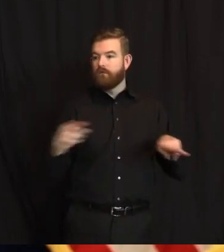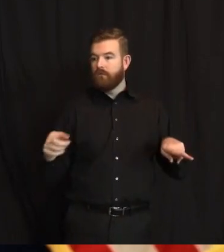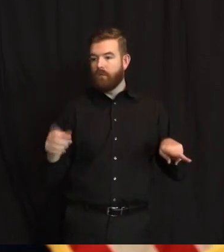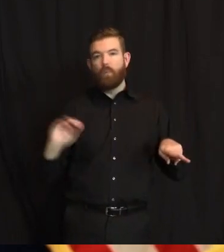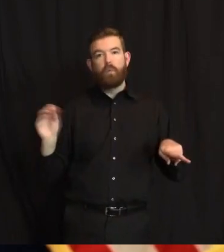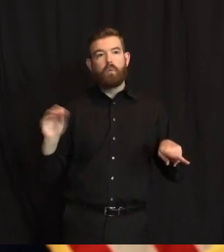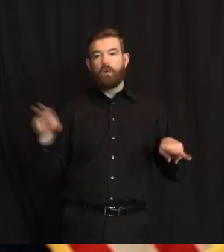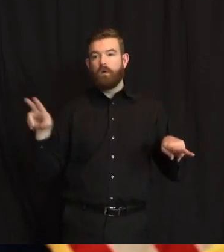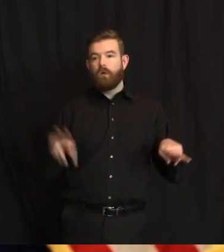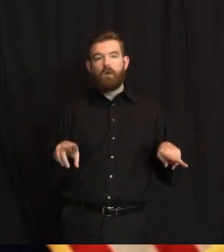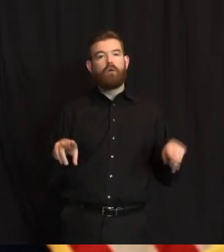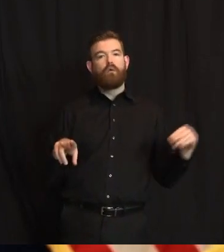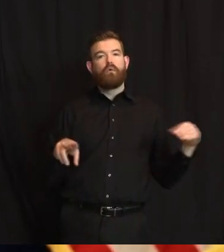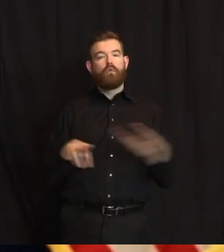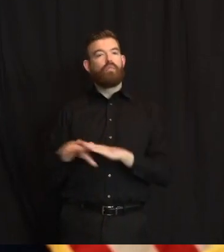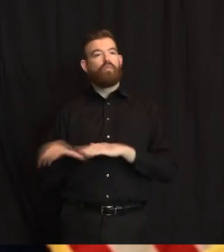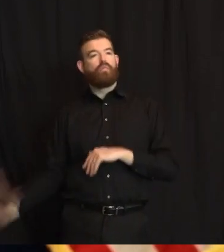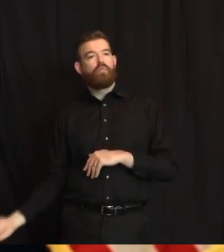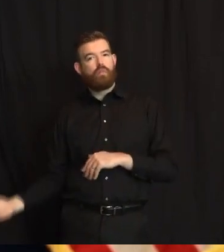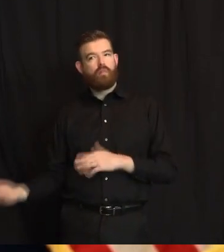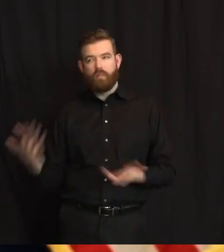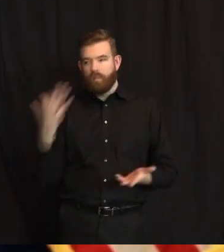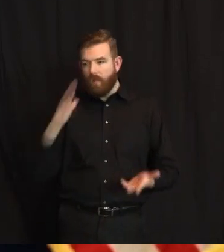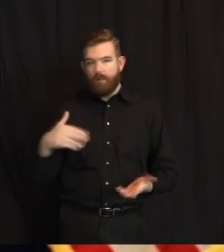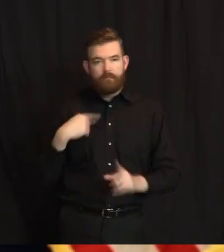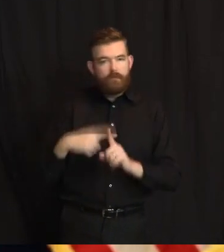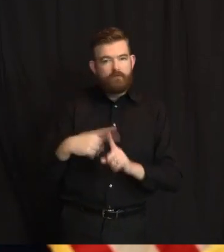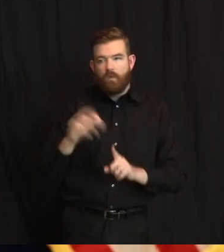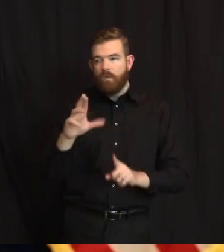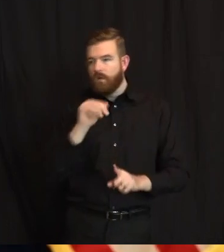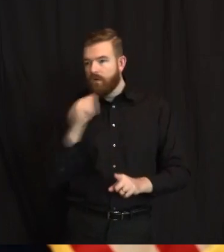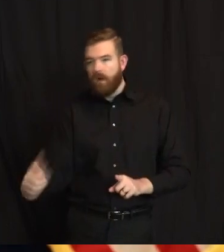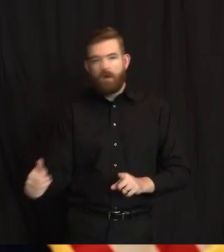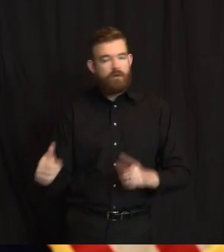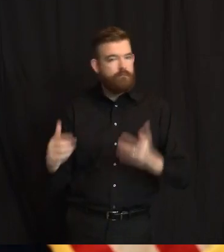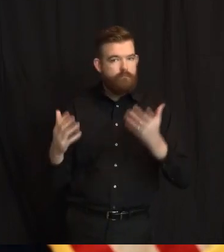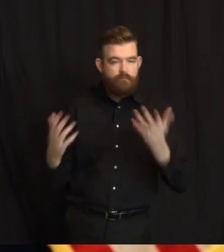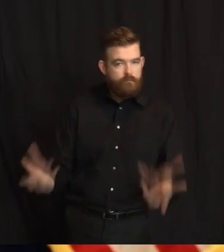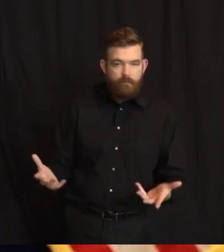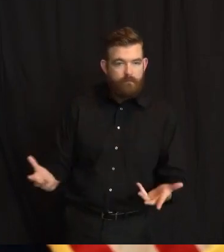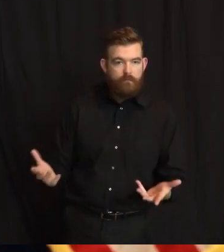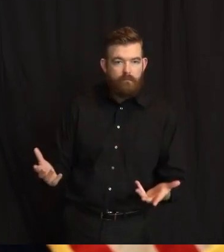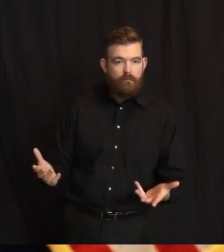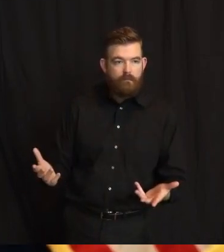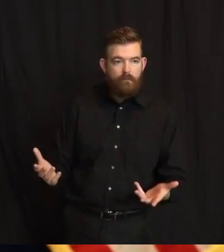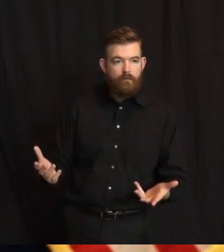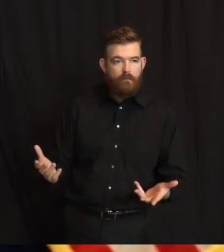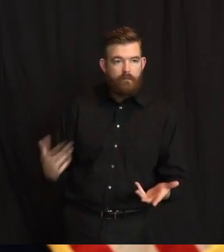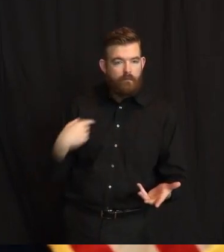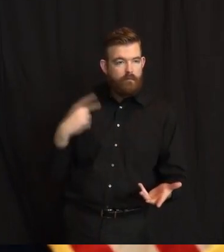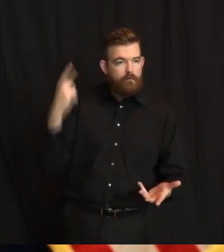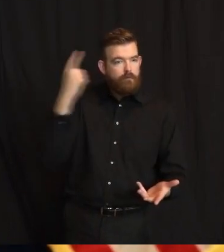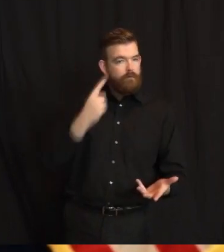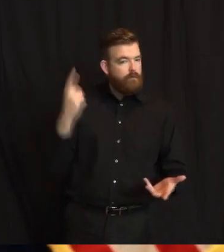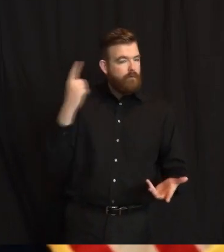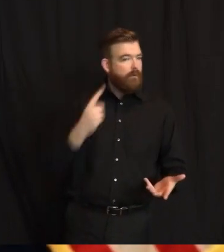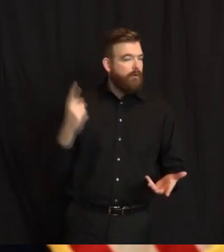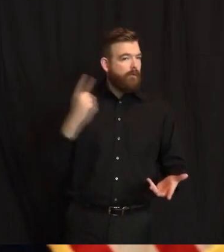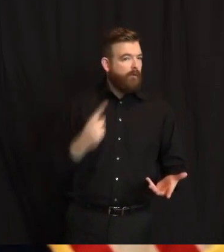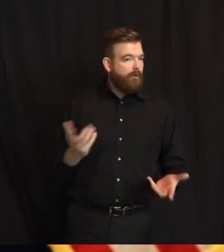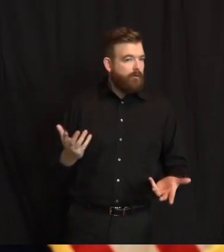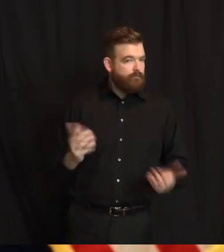have, for example, military affairs saying 37 people could have died based on statistical model, you're only saying, I